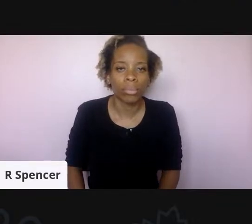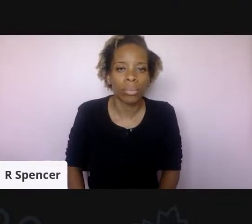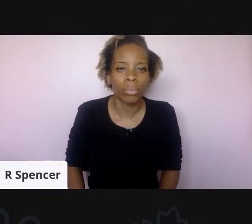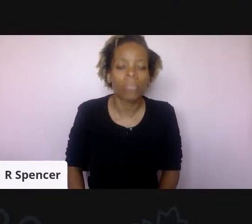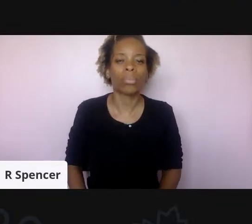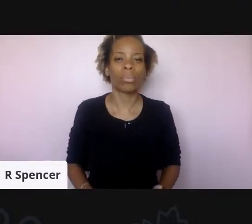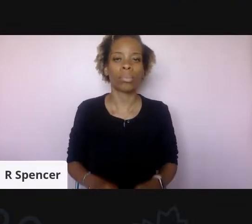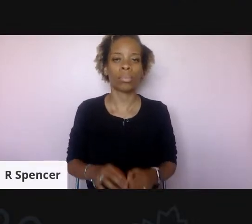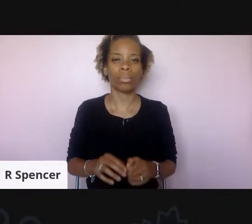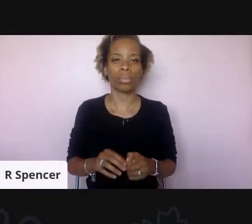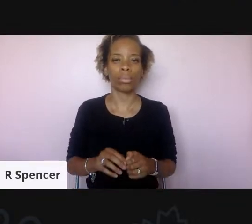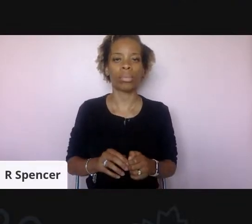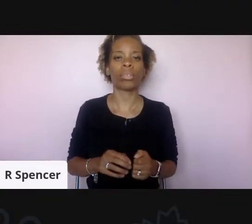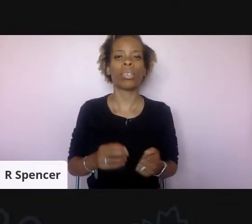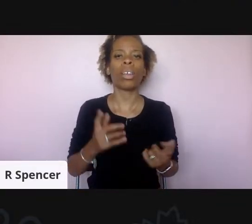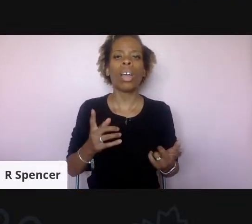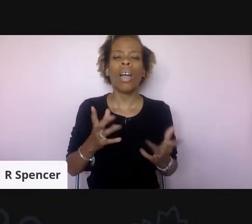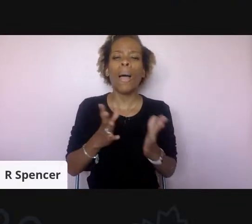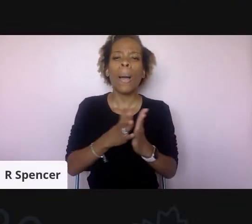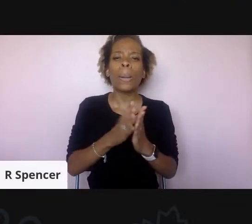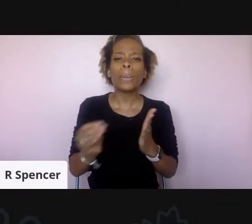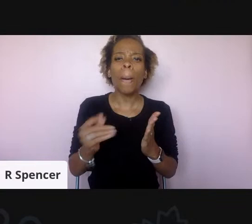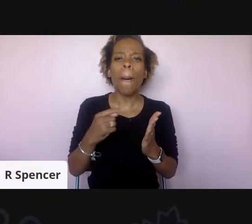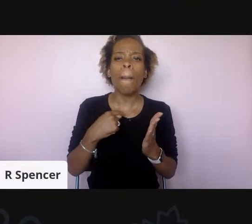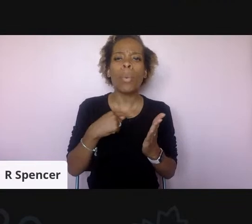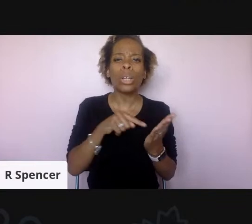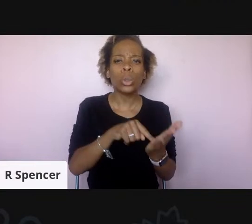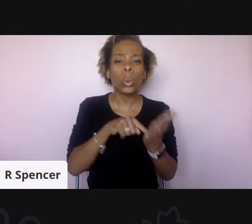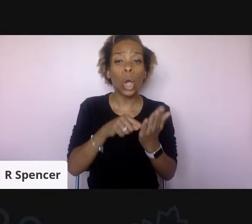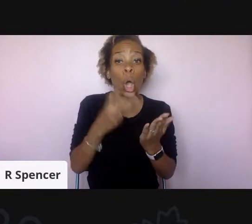up two protected characteristics at a time.